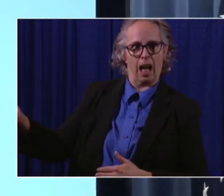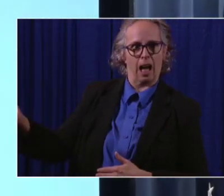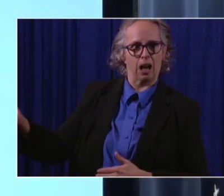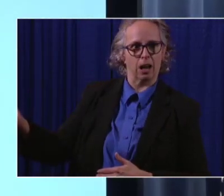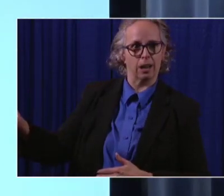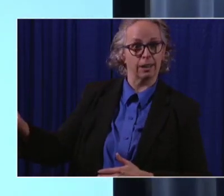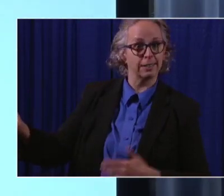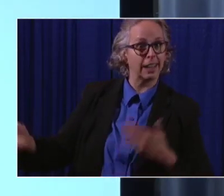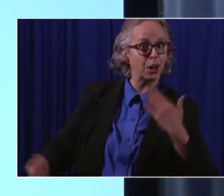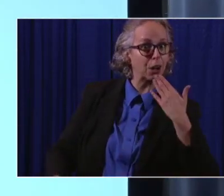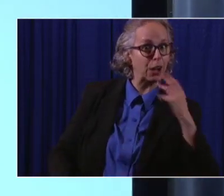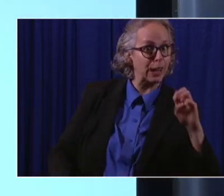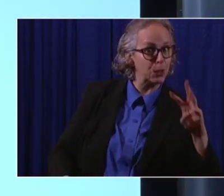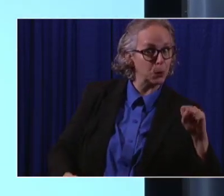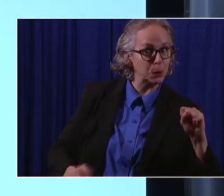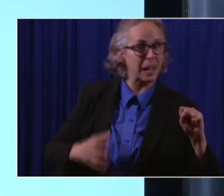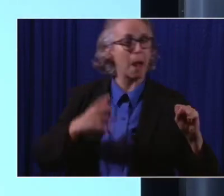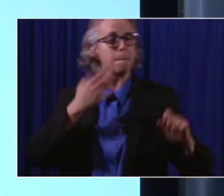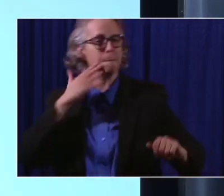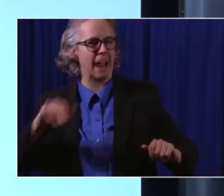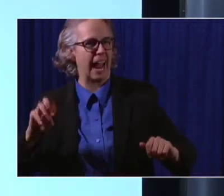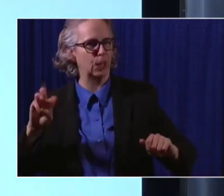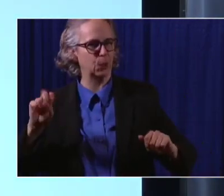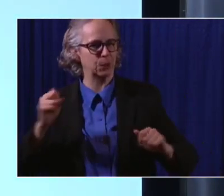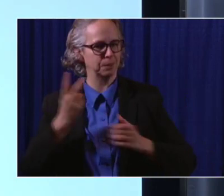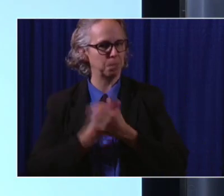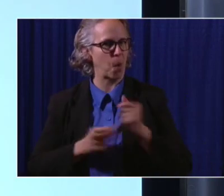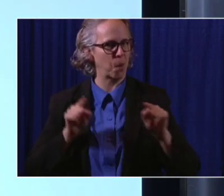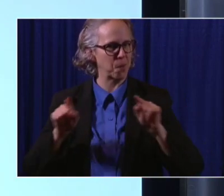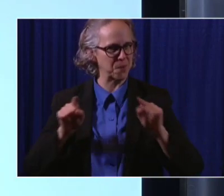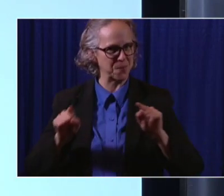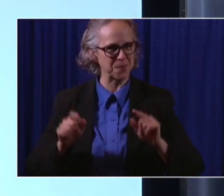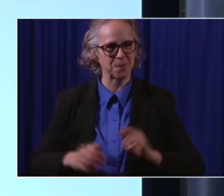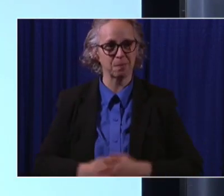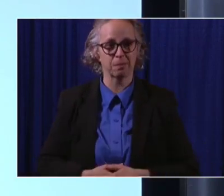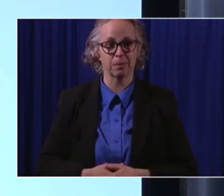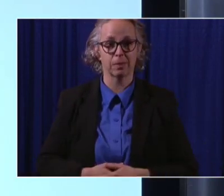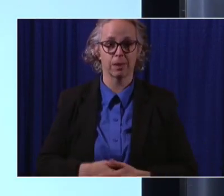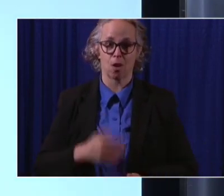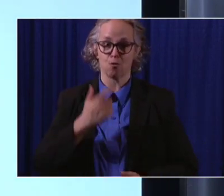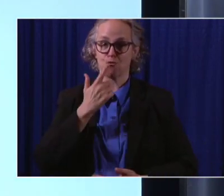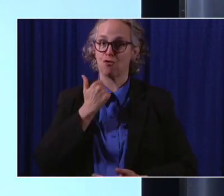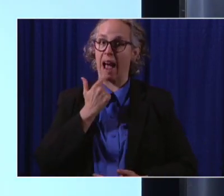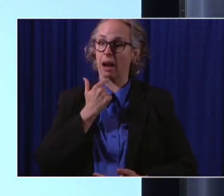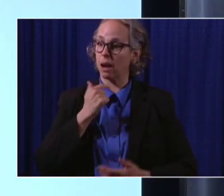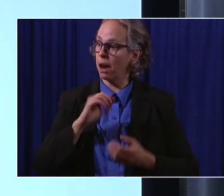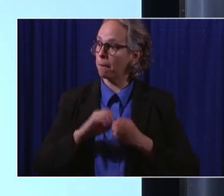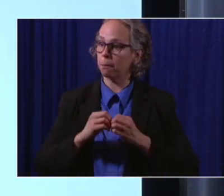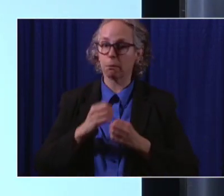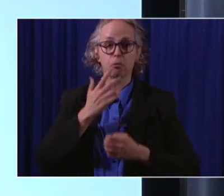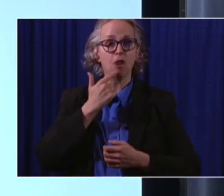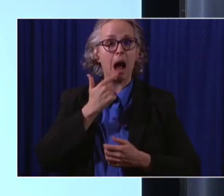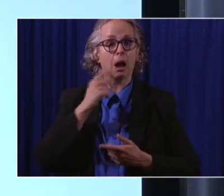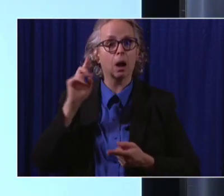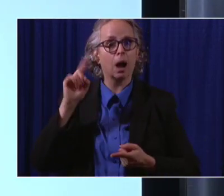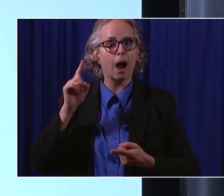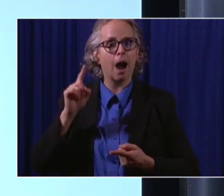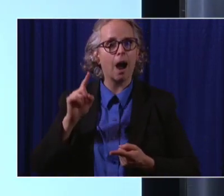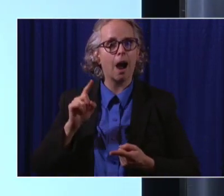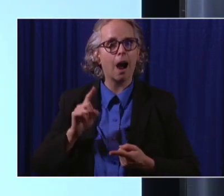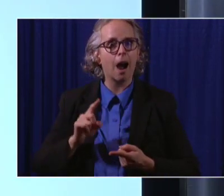news. What we're seeing is fewer red counties, and we'll talk a little bit about that, and that certainly is very, very good